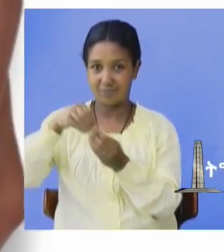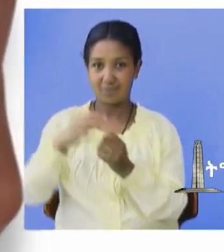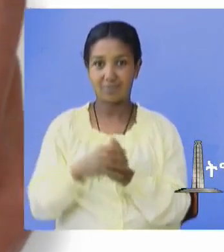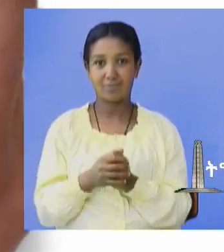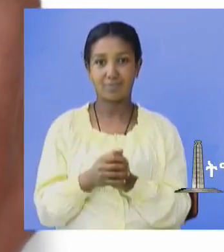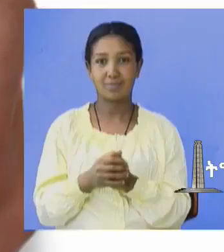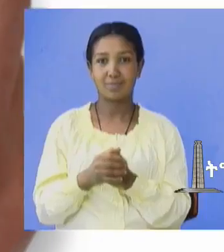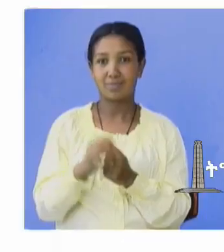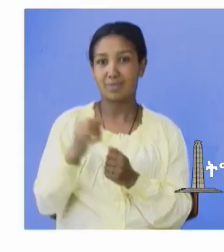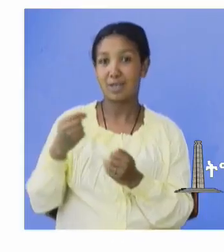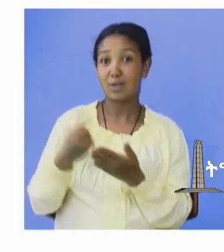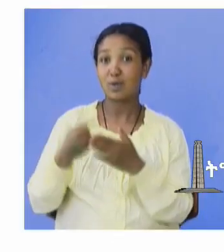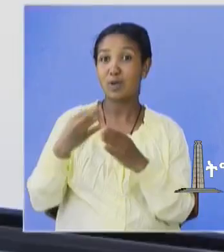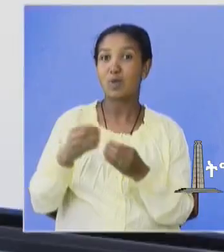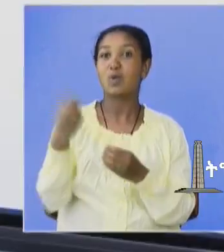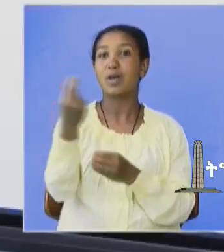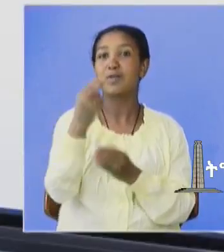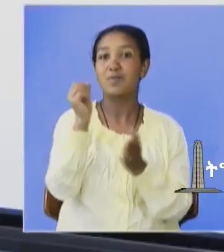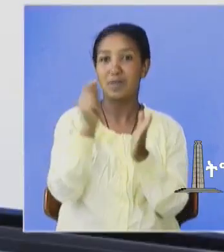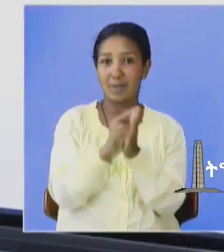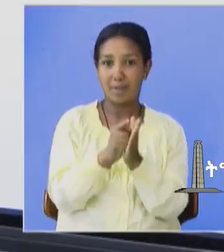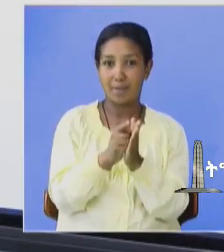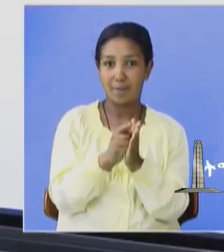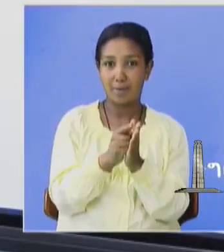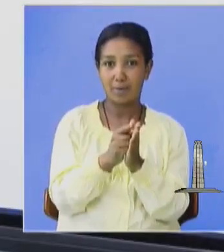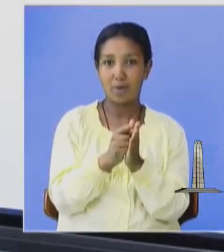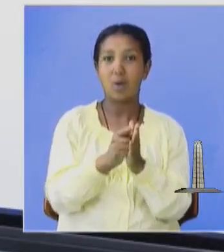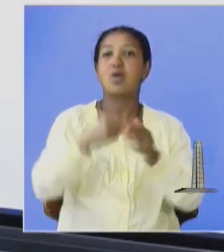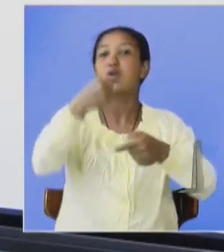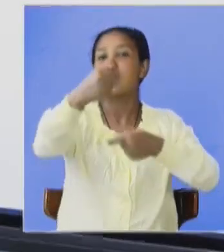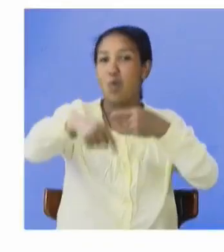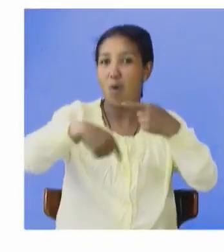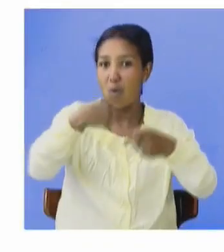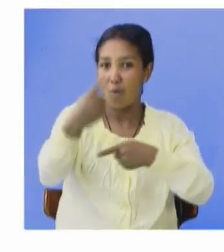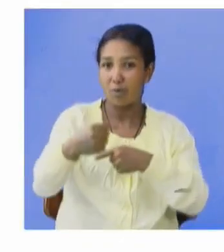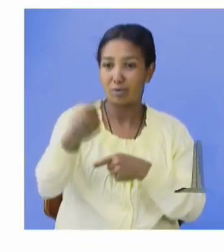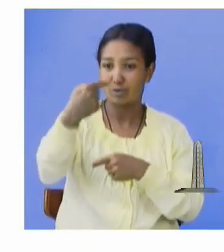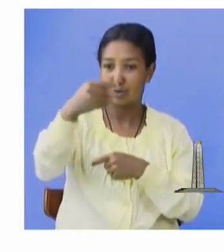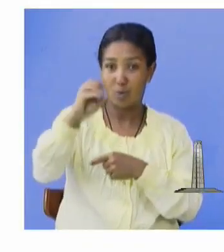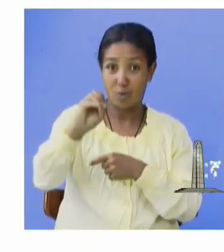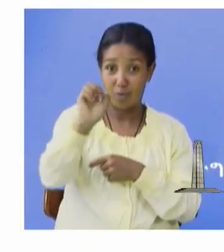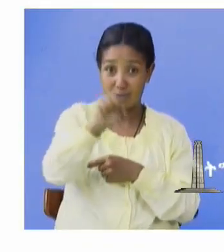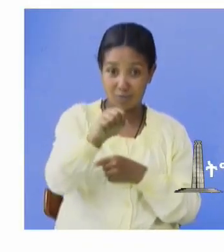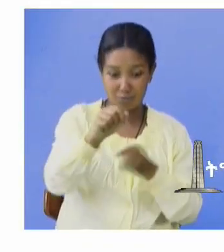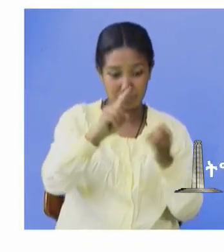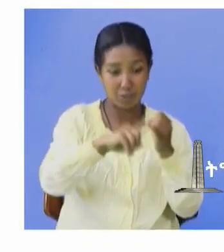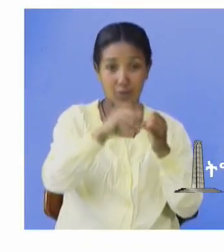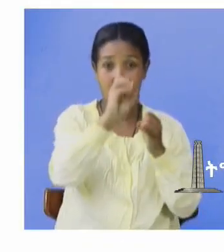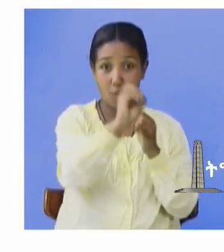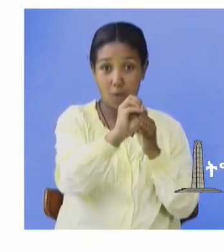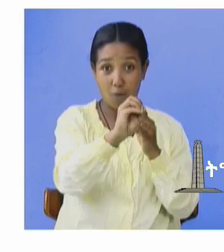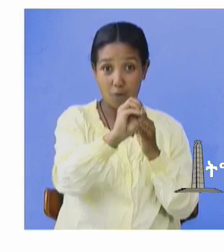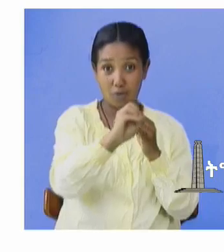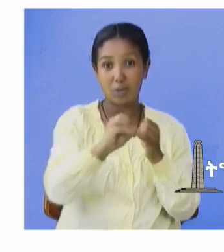Here is the students. We can use, for example, o, go. Here is